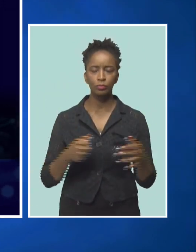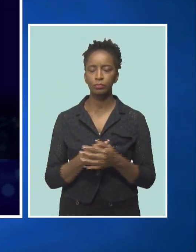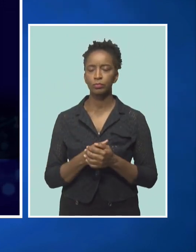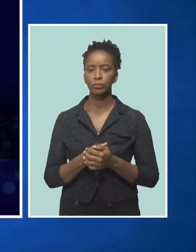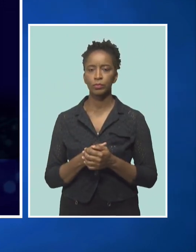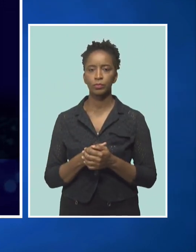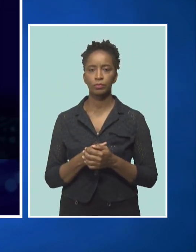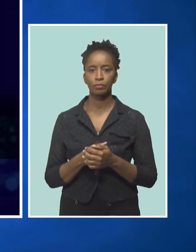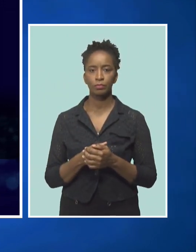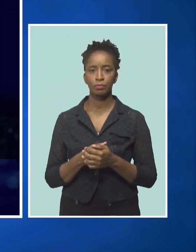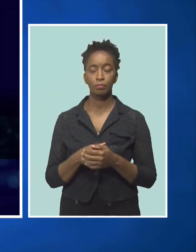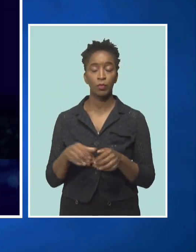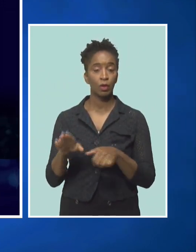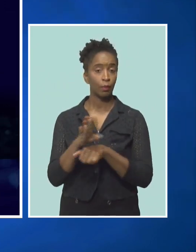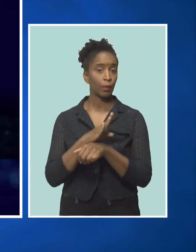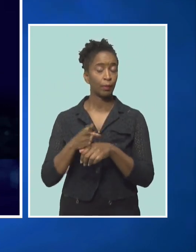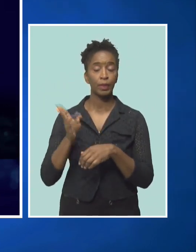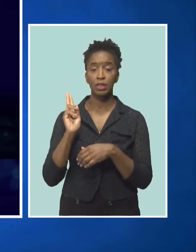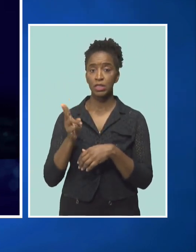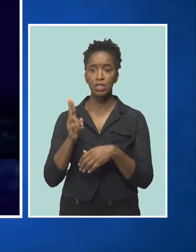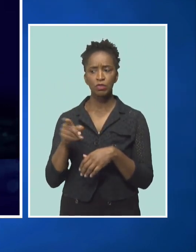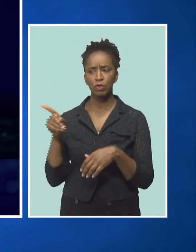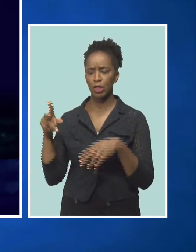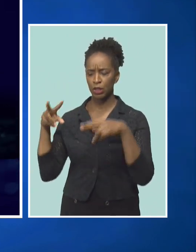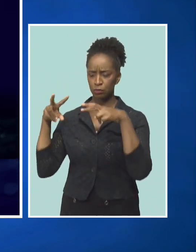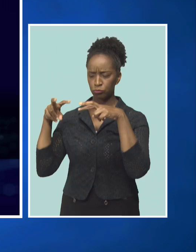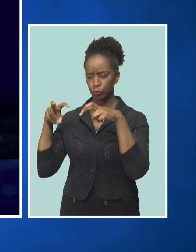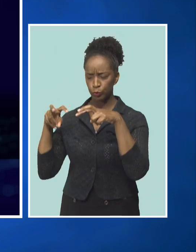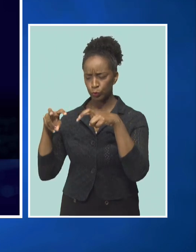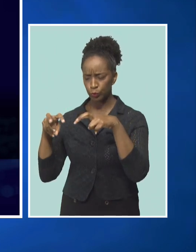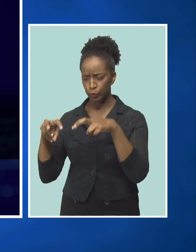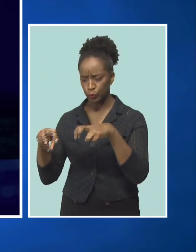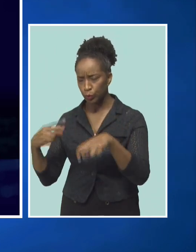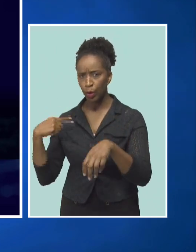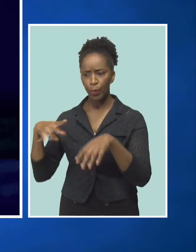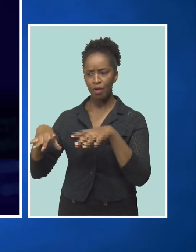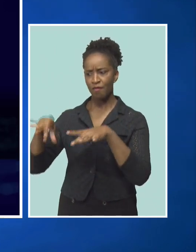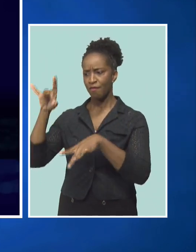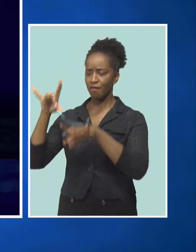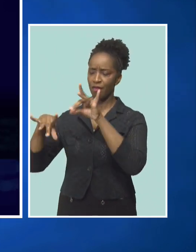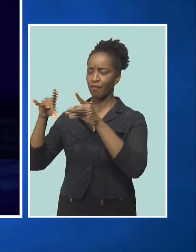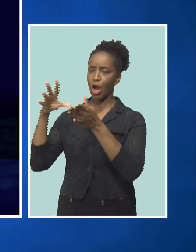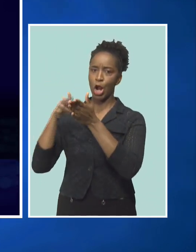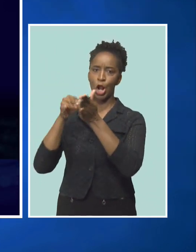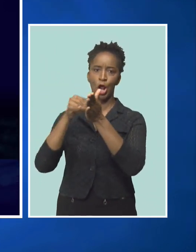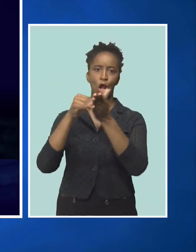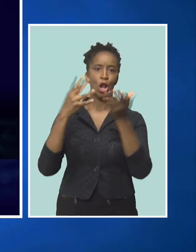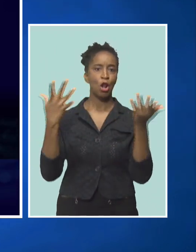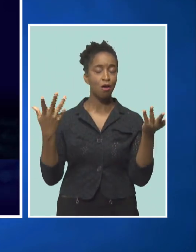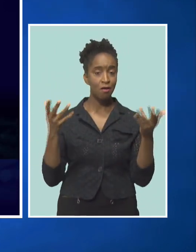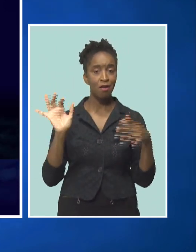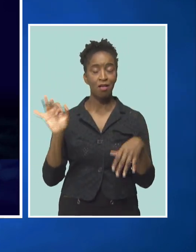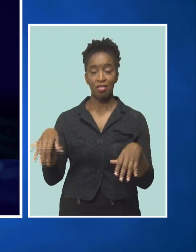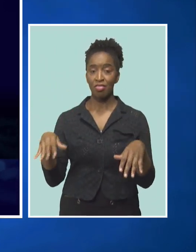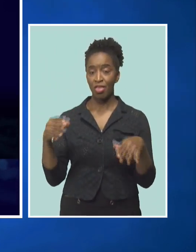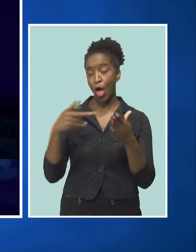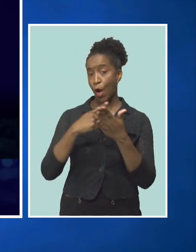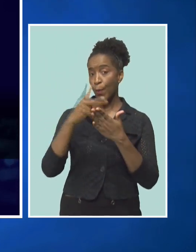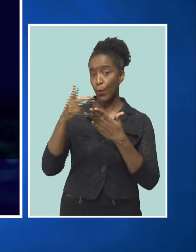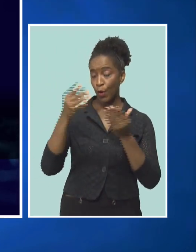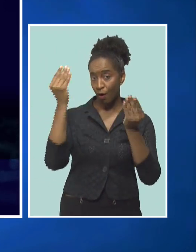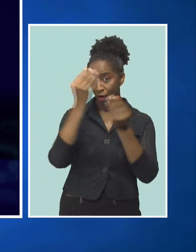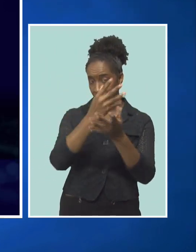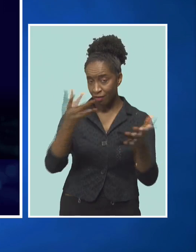undertaking the history of Barbados, what would we know about our country? And today in Bajan history, it's just I think